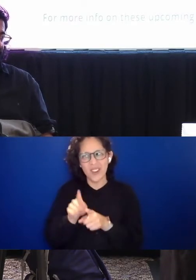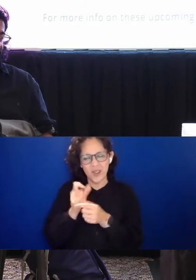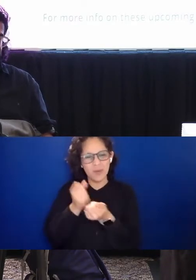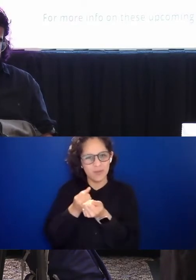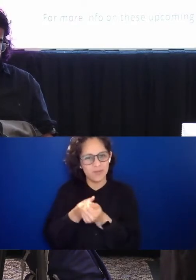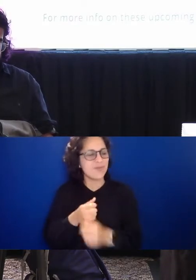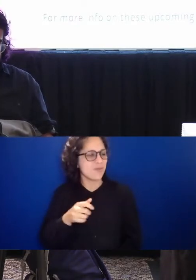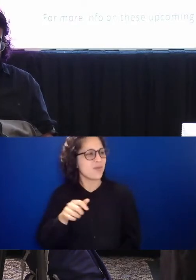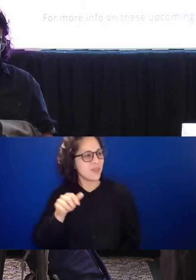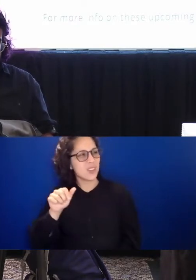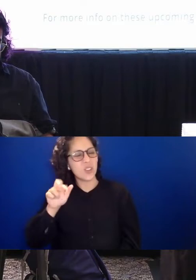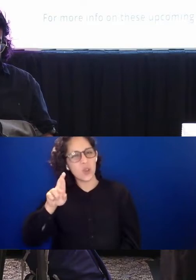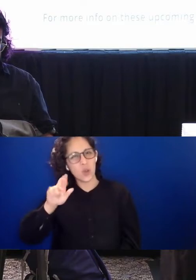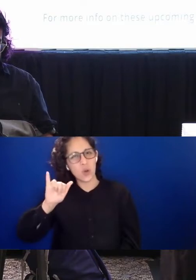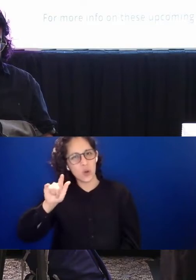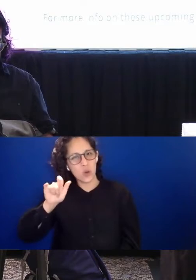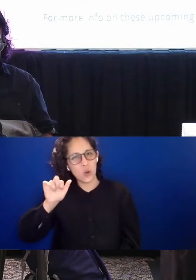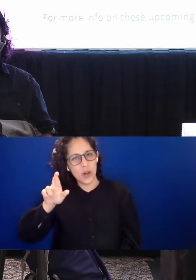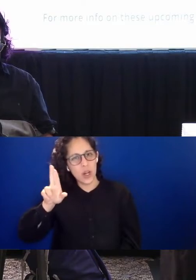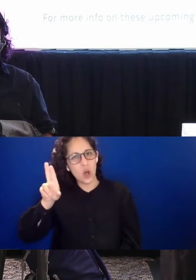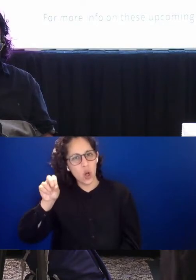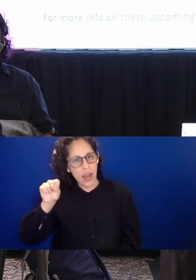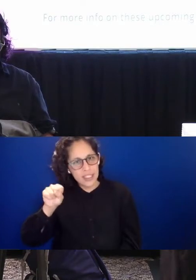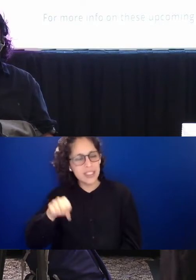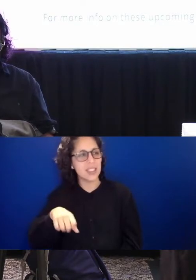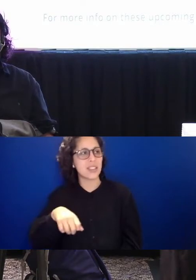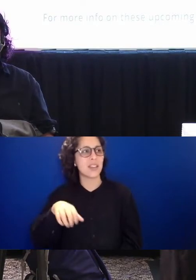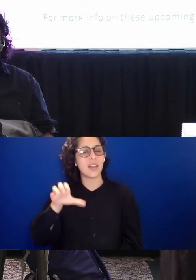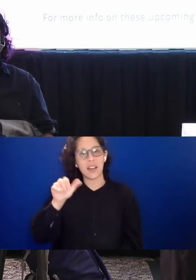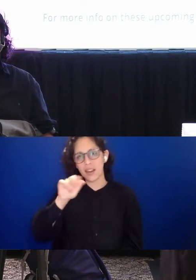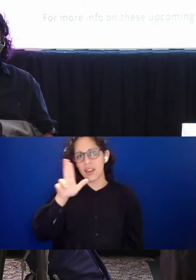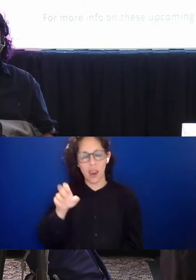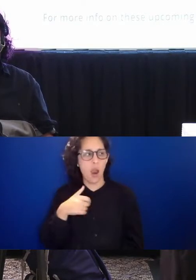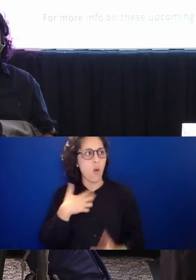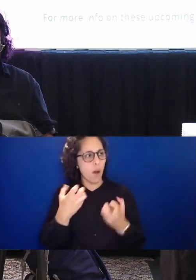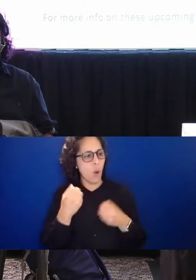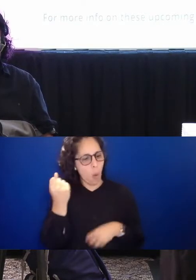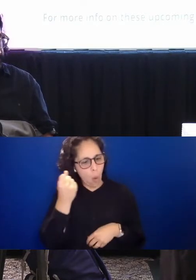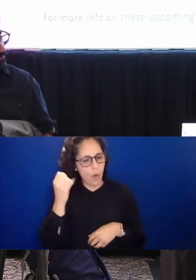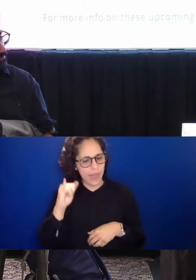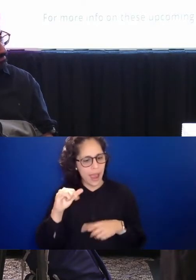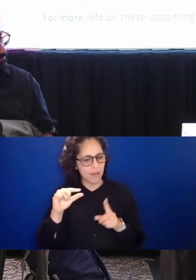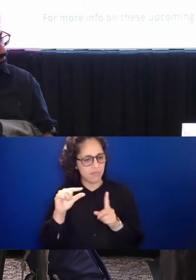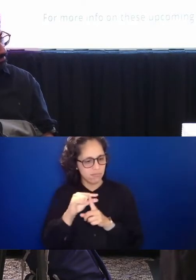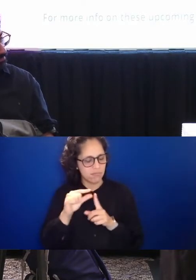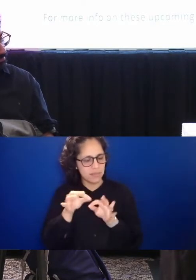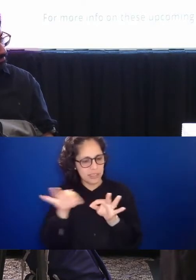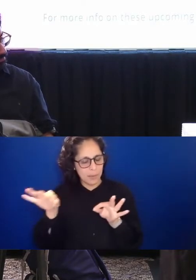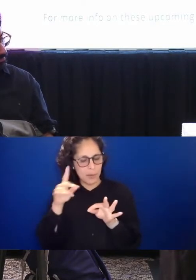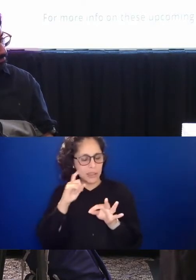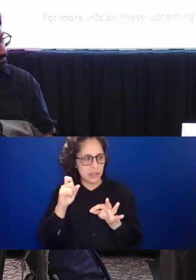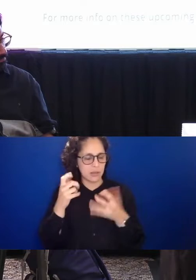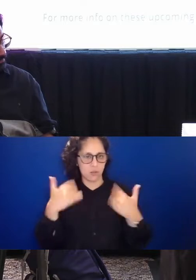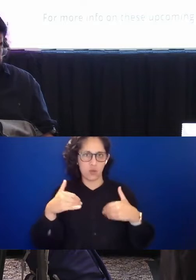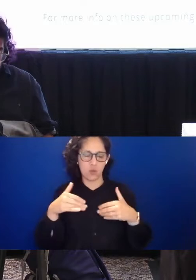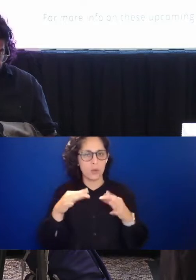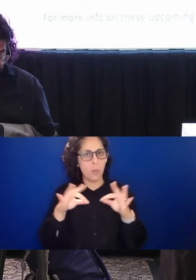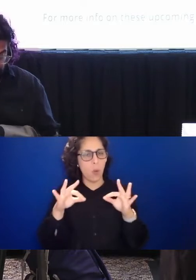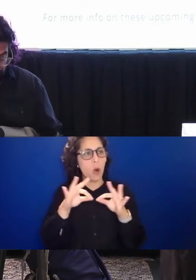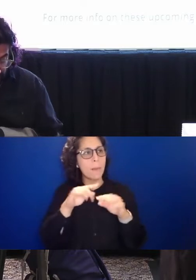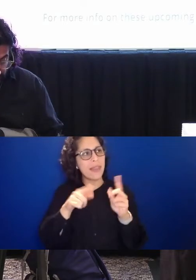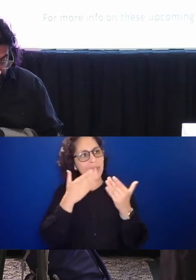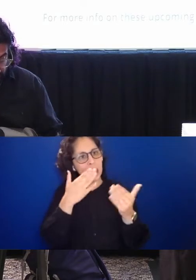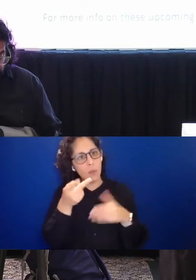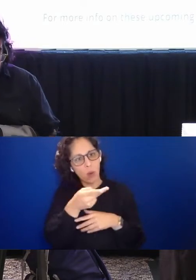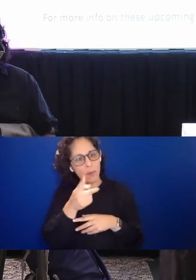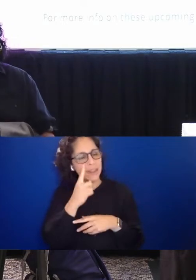for a second. This idea of rigorous care. Thank you both for speaking about that. And especially, I think now